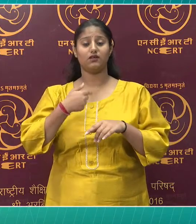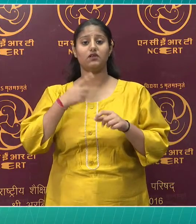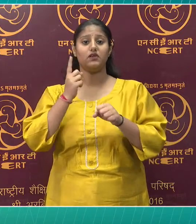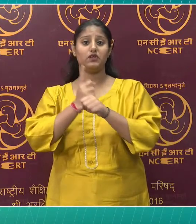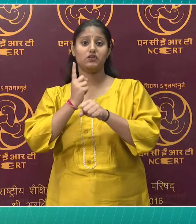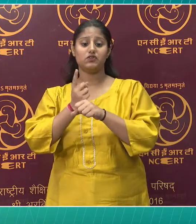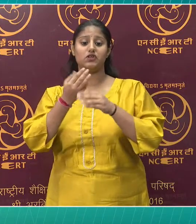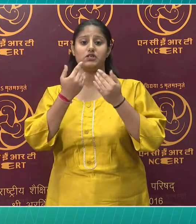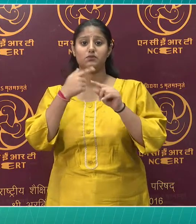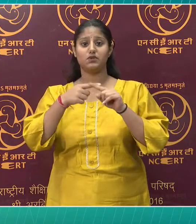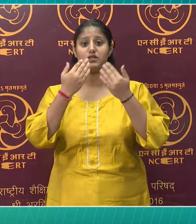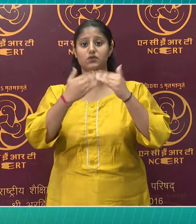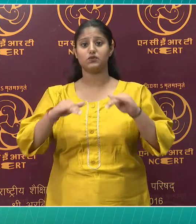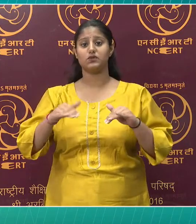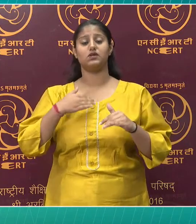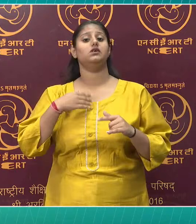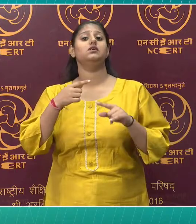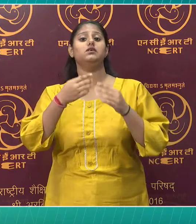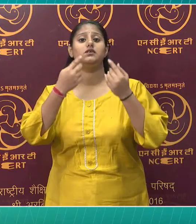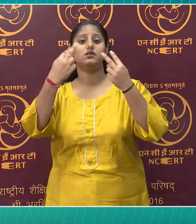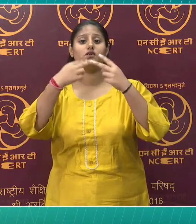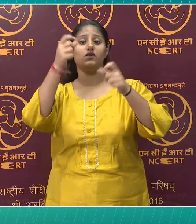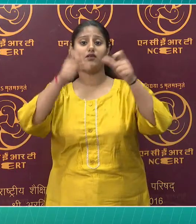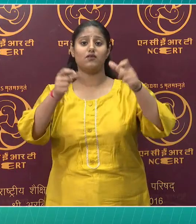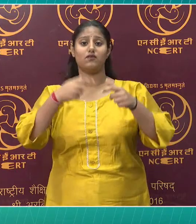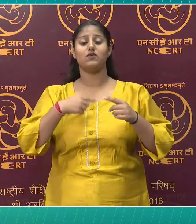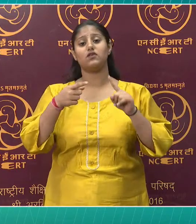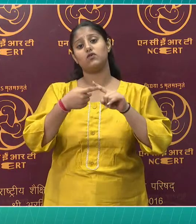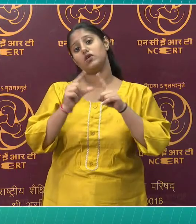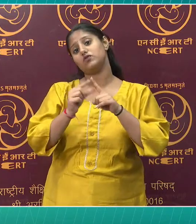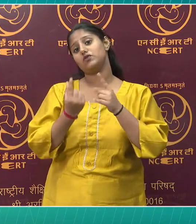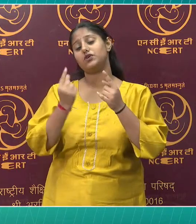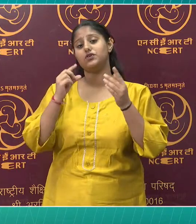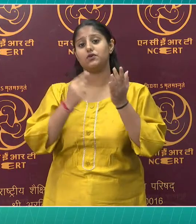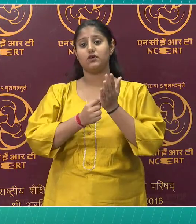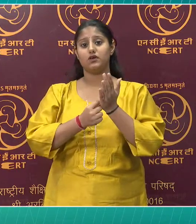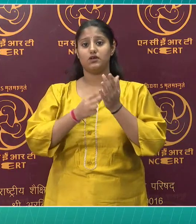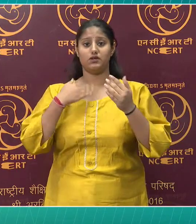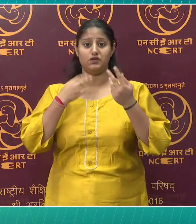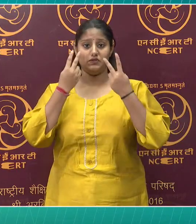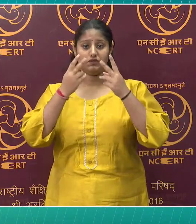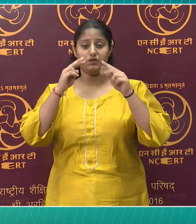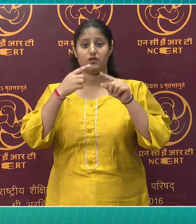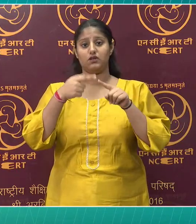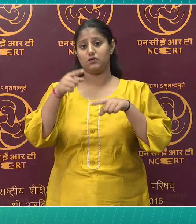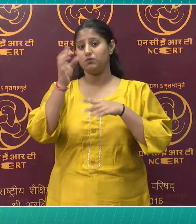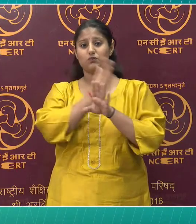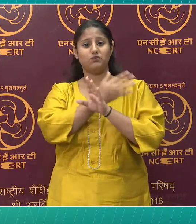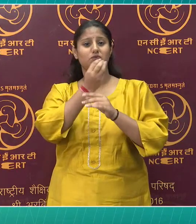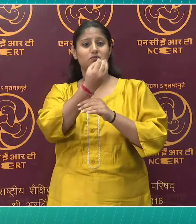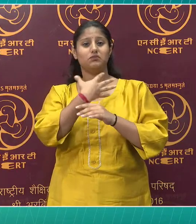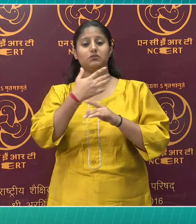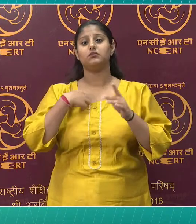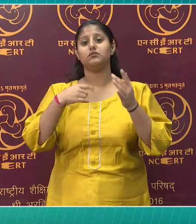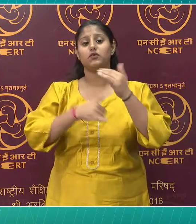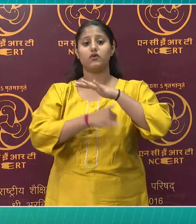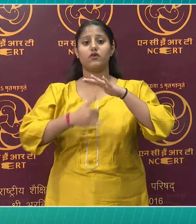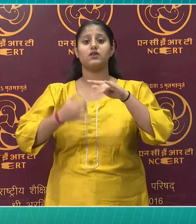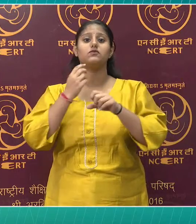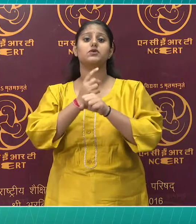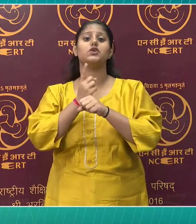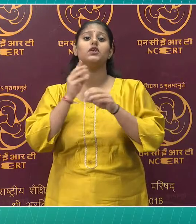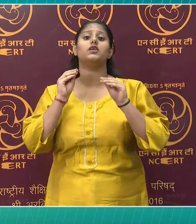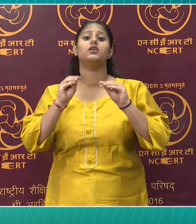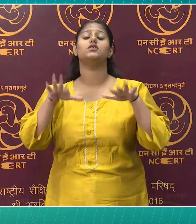and students and other stakeholders in education. As the title, you can see transformational